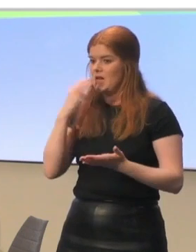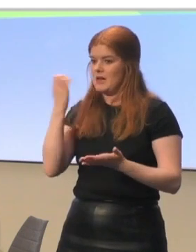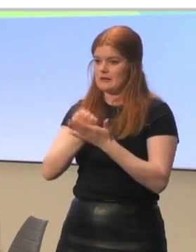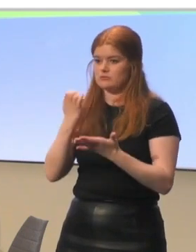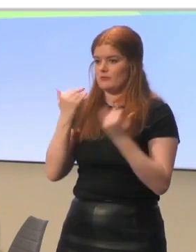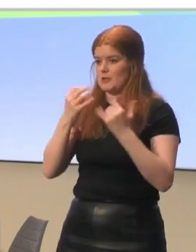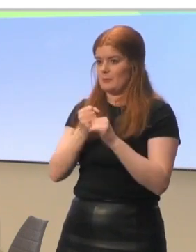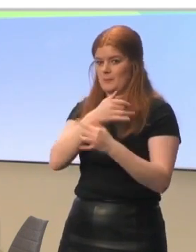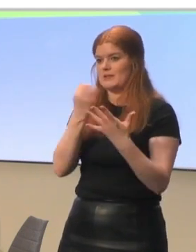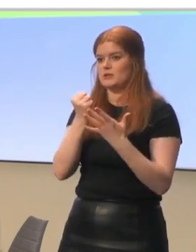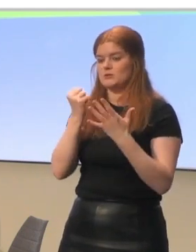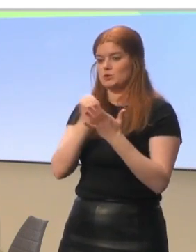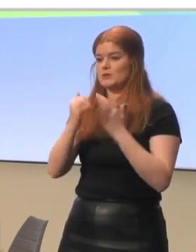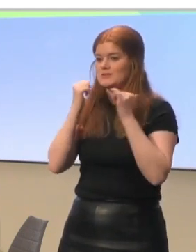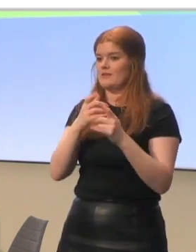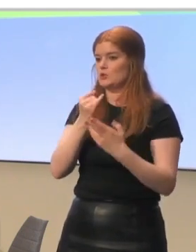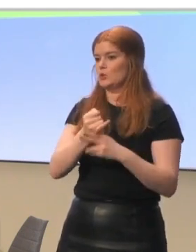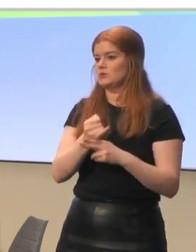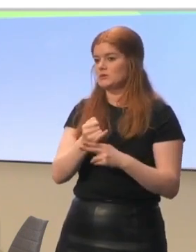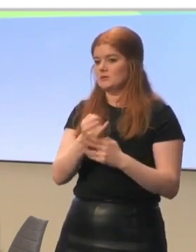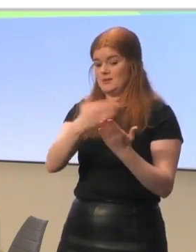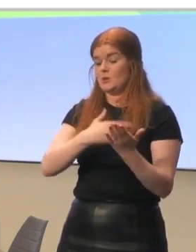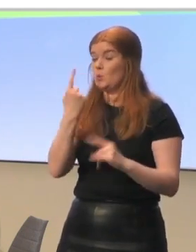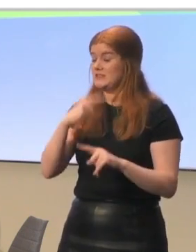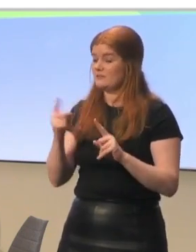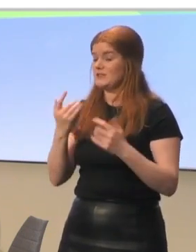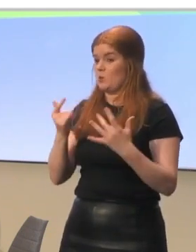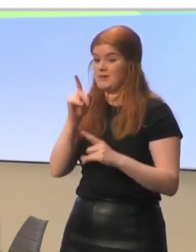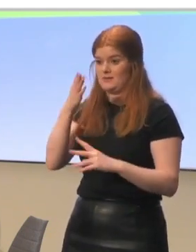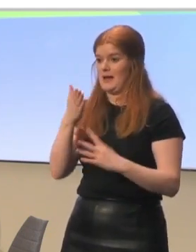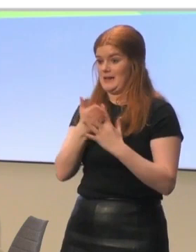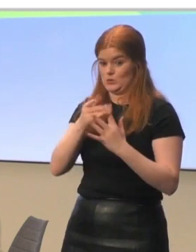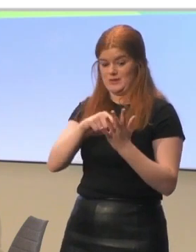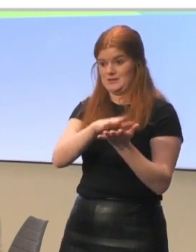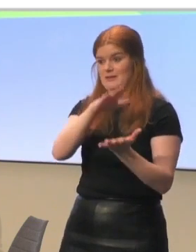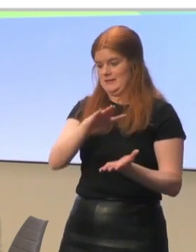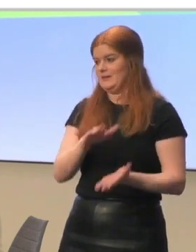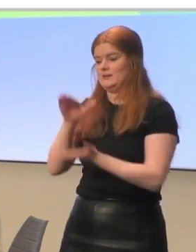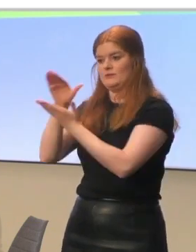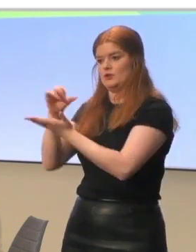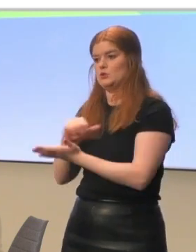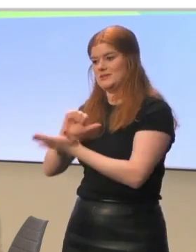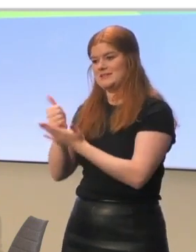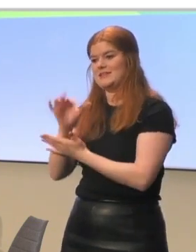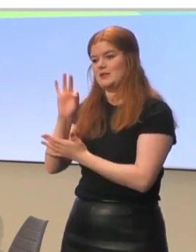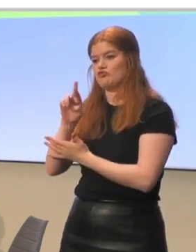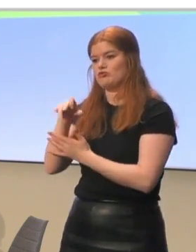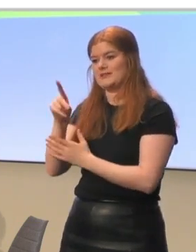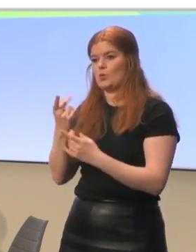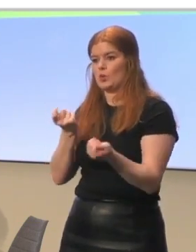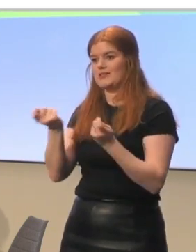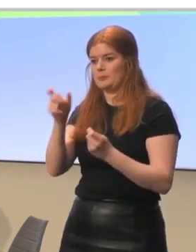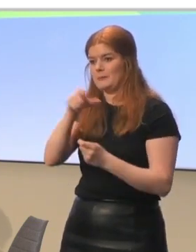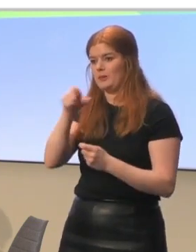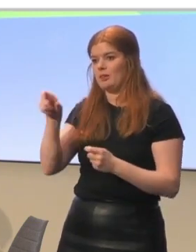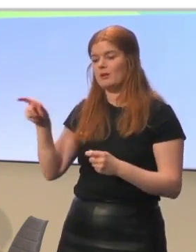that capacity. And the difference being now that access to that has been given to the 16 REALT coordinators. So be